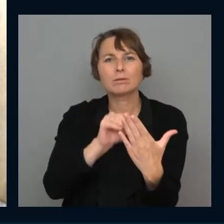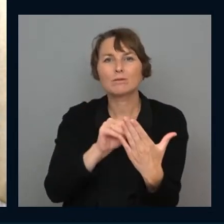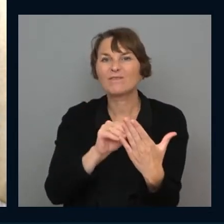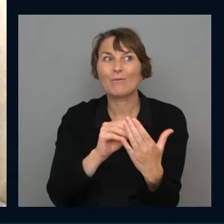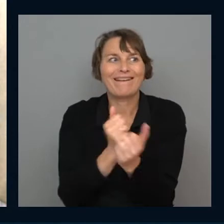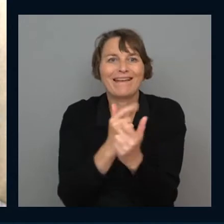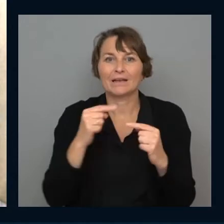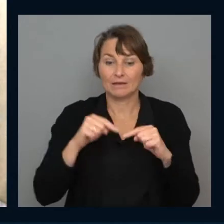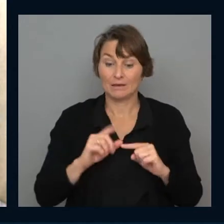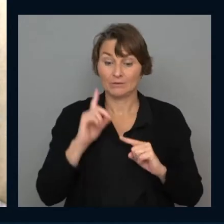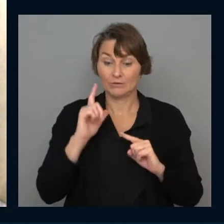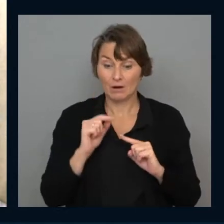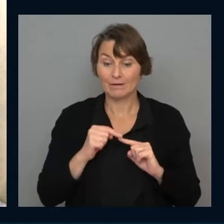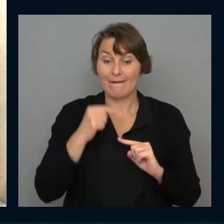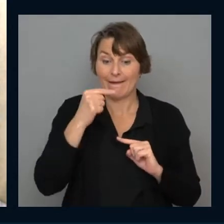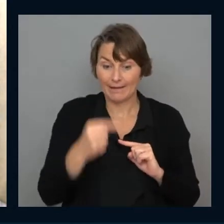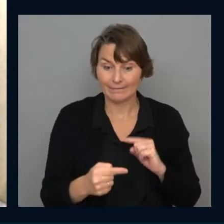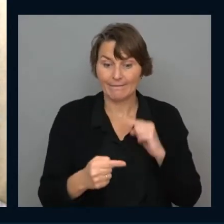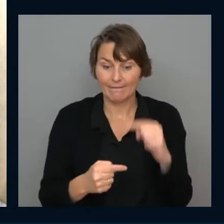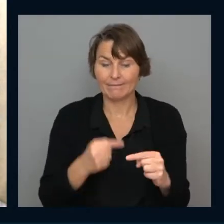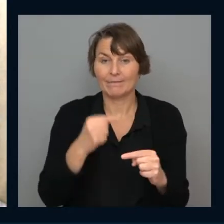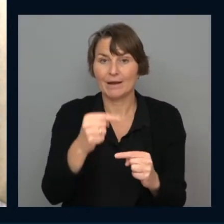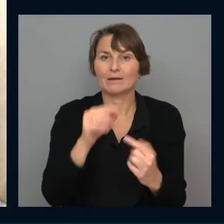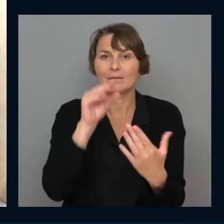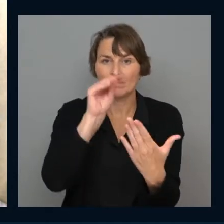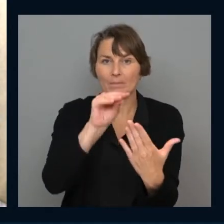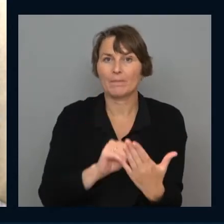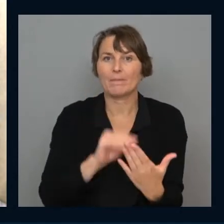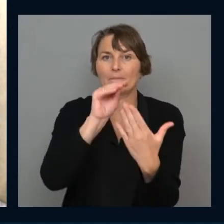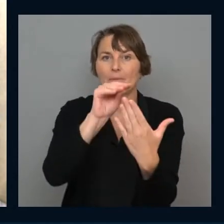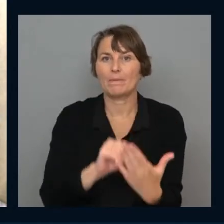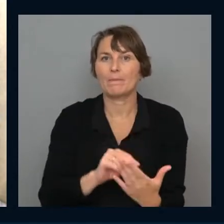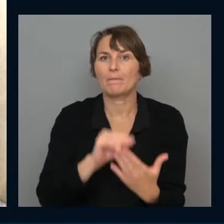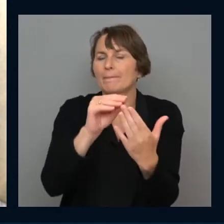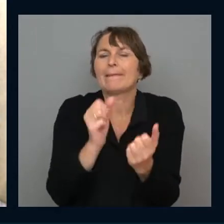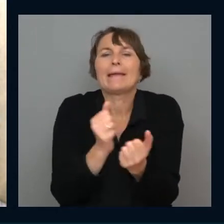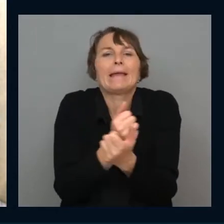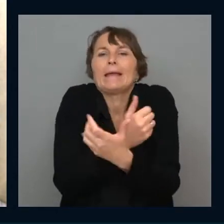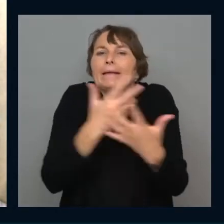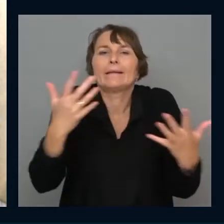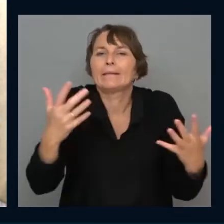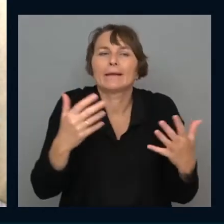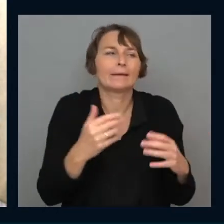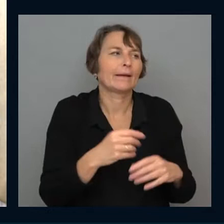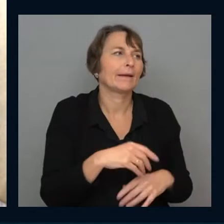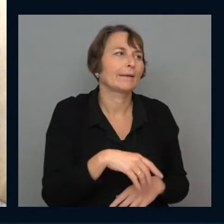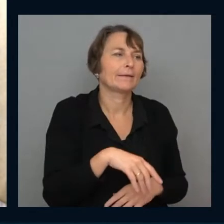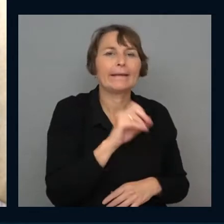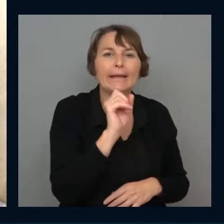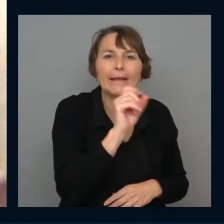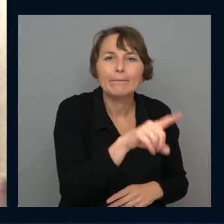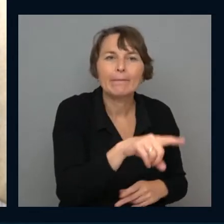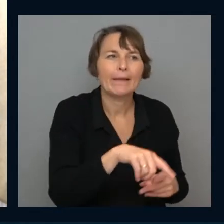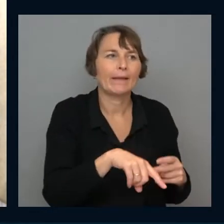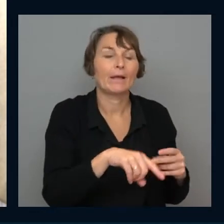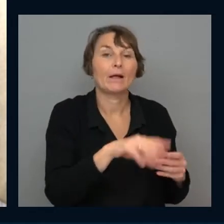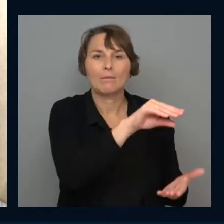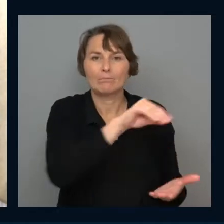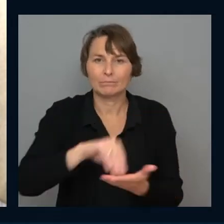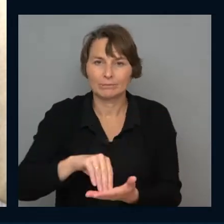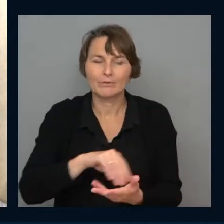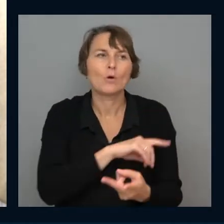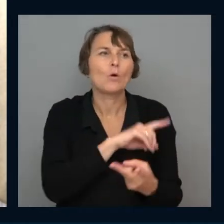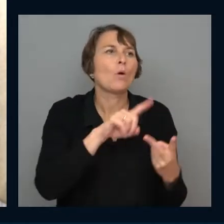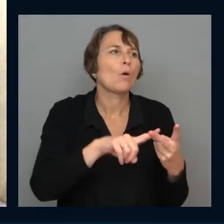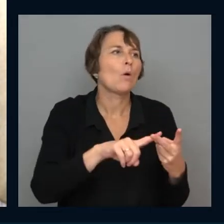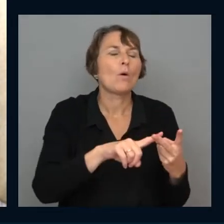can automate that, you know, and put triggers, you know, whether that sends an email or hooks into things like Microsoft Teams or even Slack when there's an issue